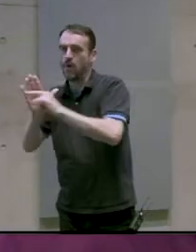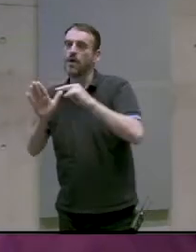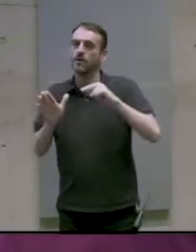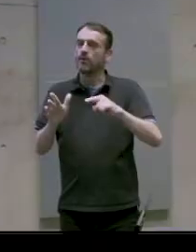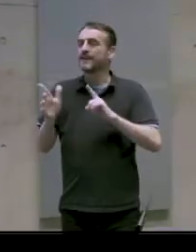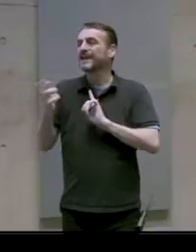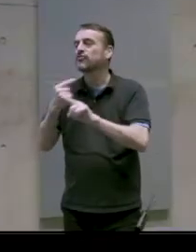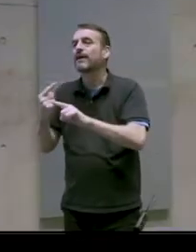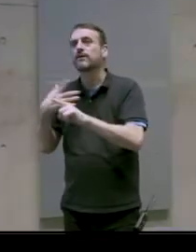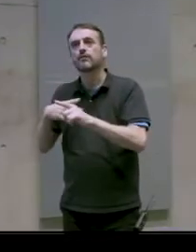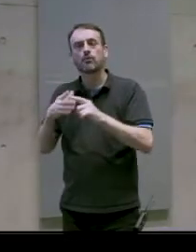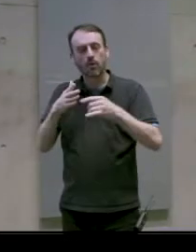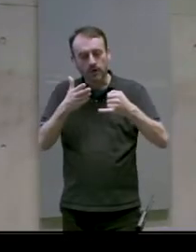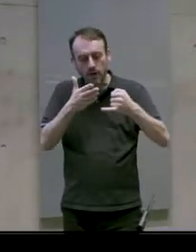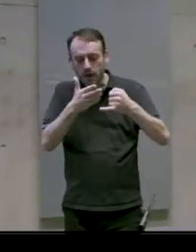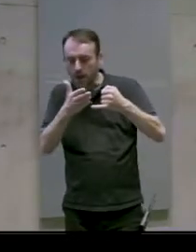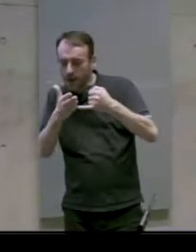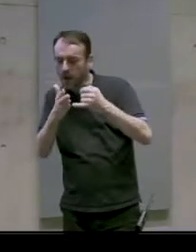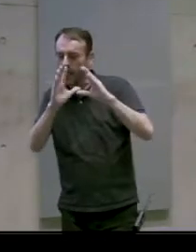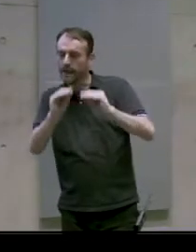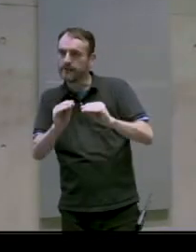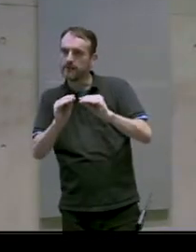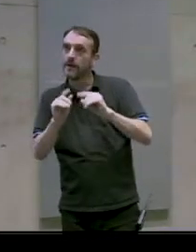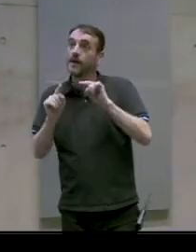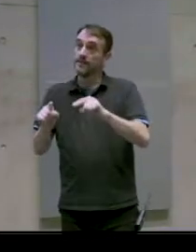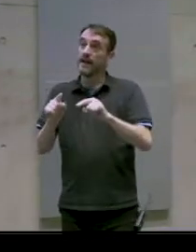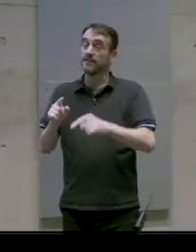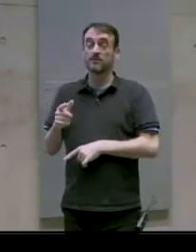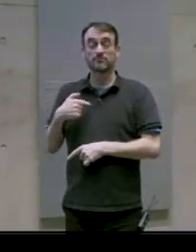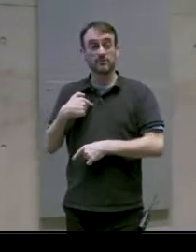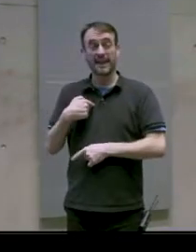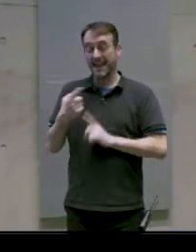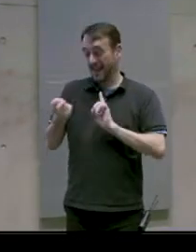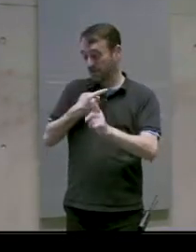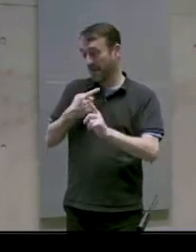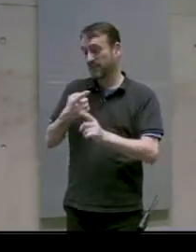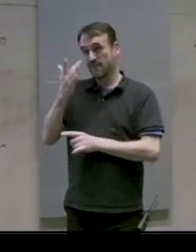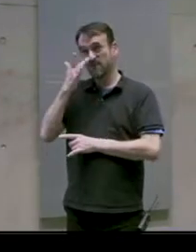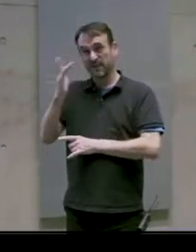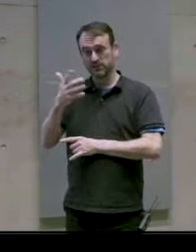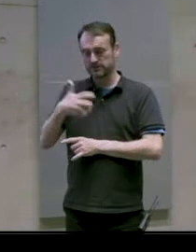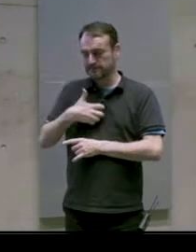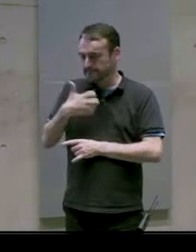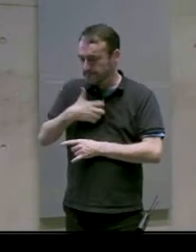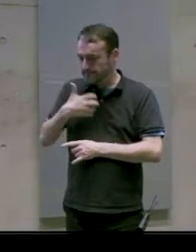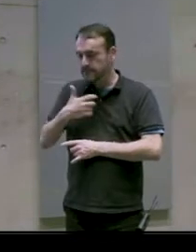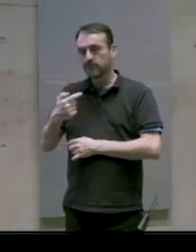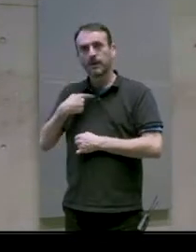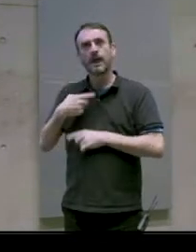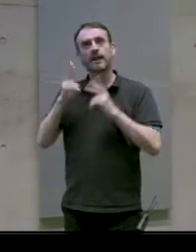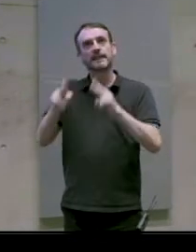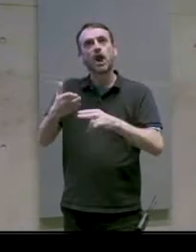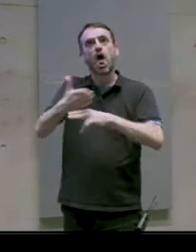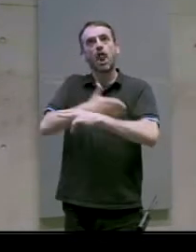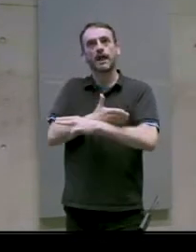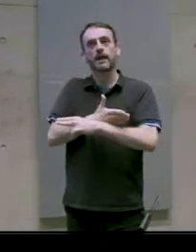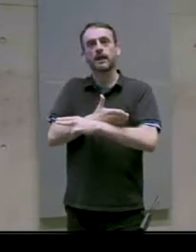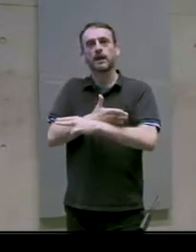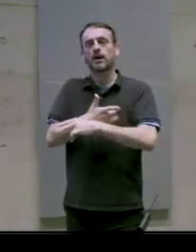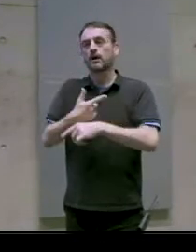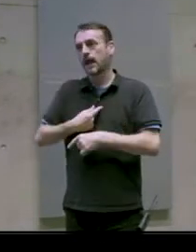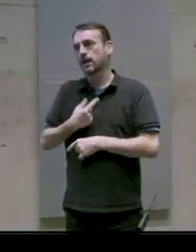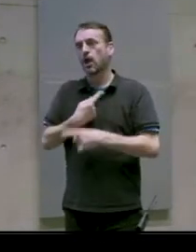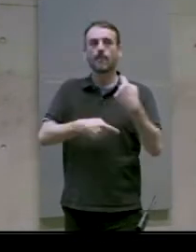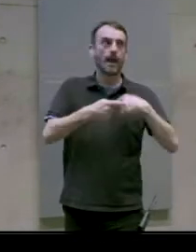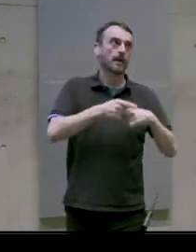players get there. And that's actually one of my bugbears of interactive fiction is you're halfway through and it kills you. You're dead. But you could start again and do it again. And at